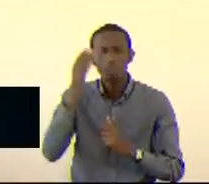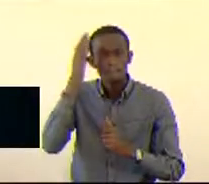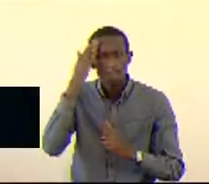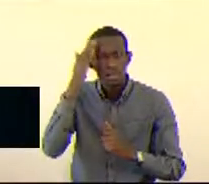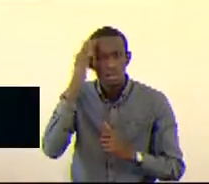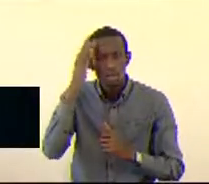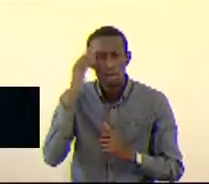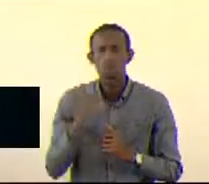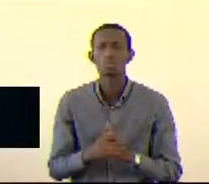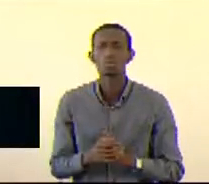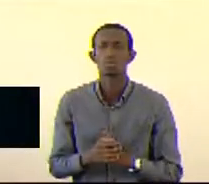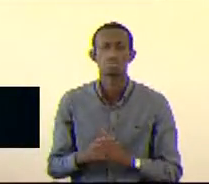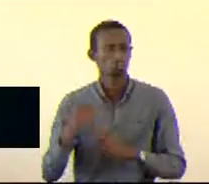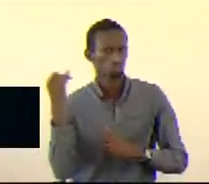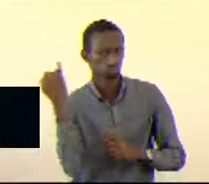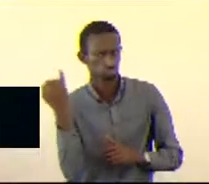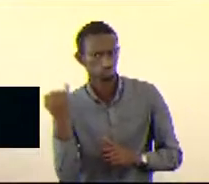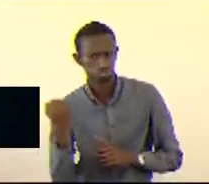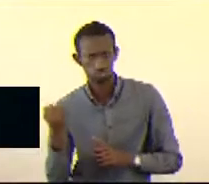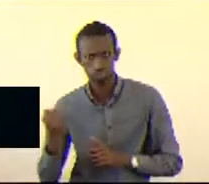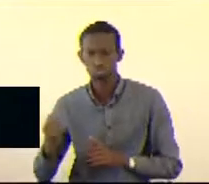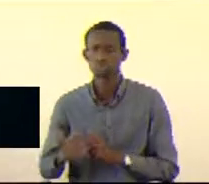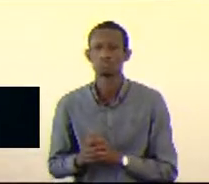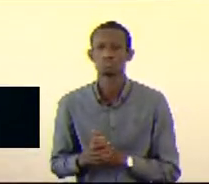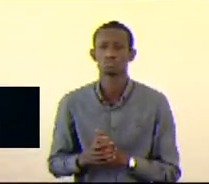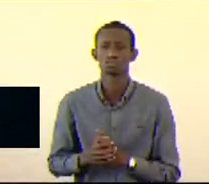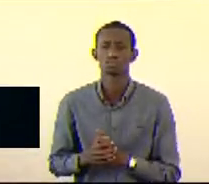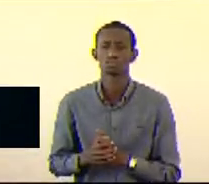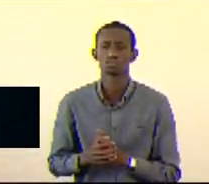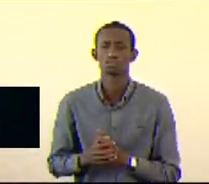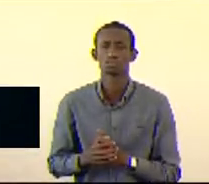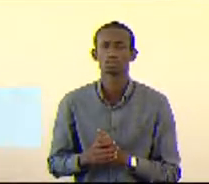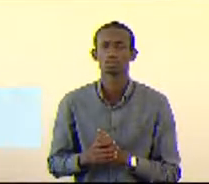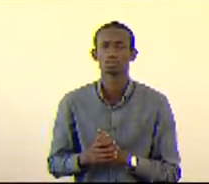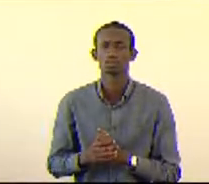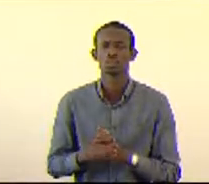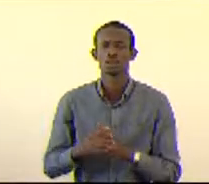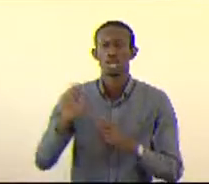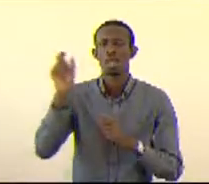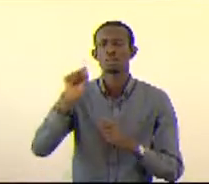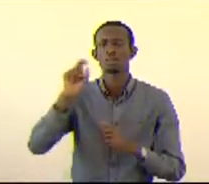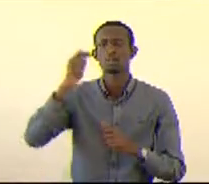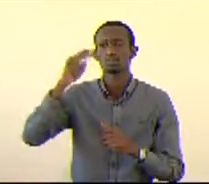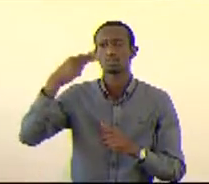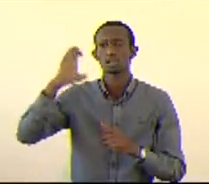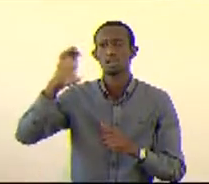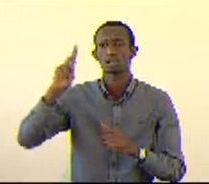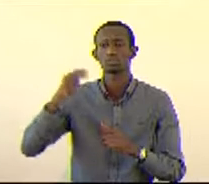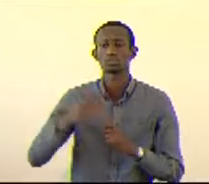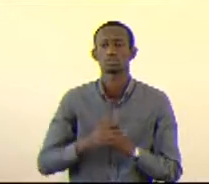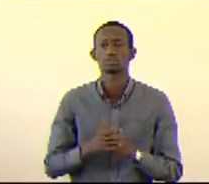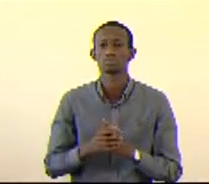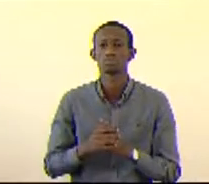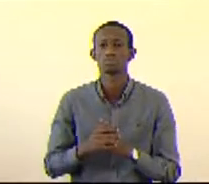be able to draw a sketch, okay? Doesn't need to be very accurate as to scale. You should be able to draw a sketch